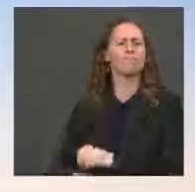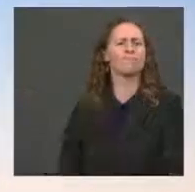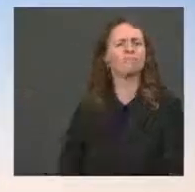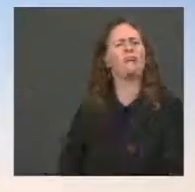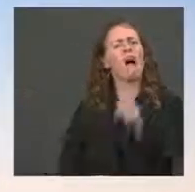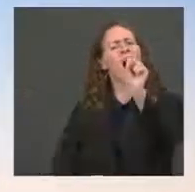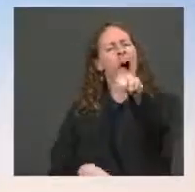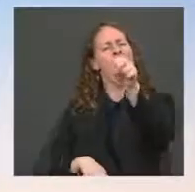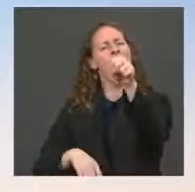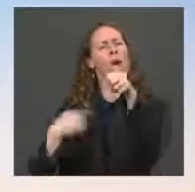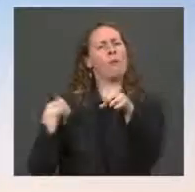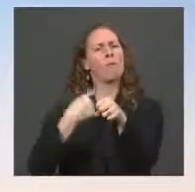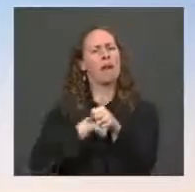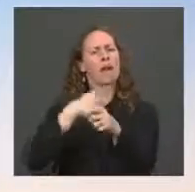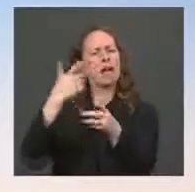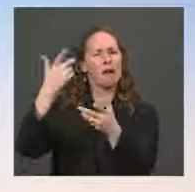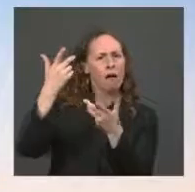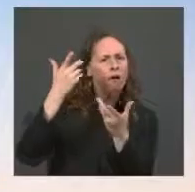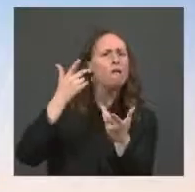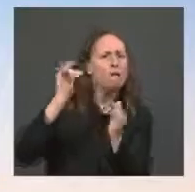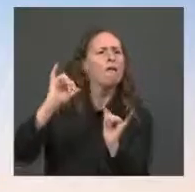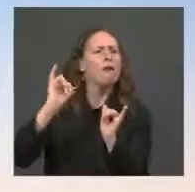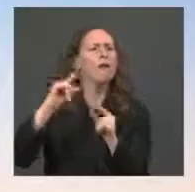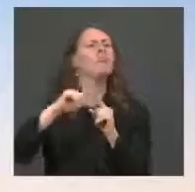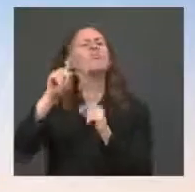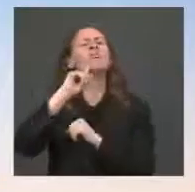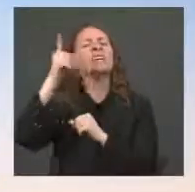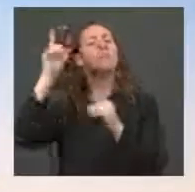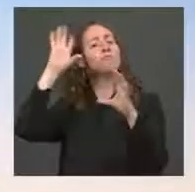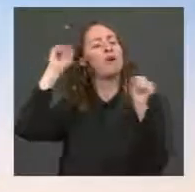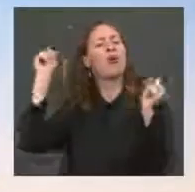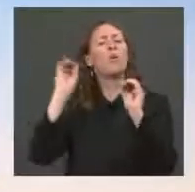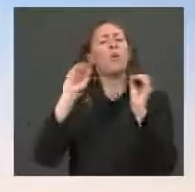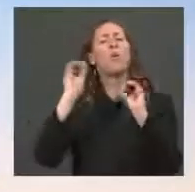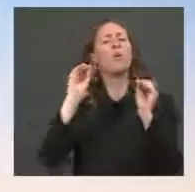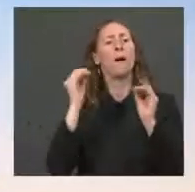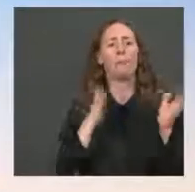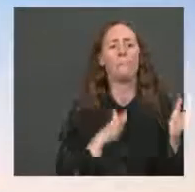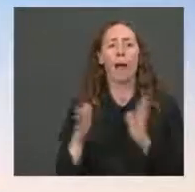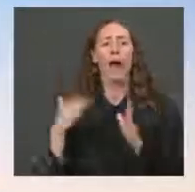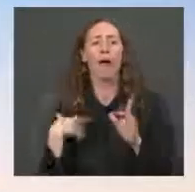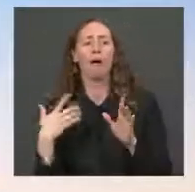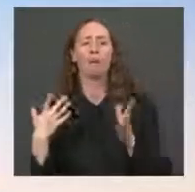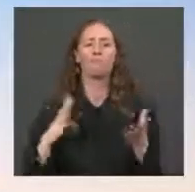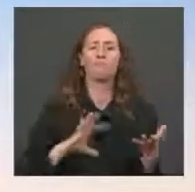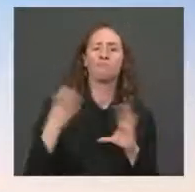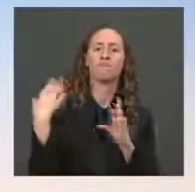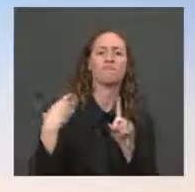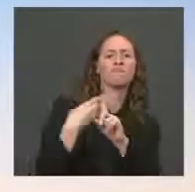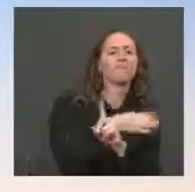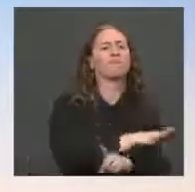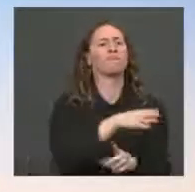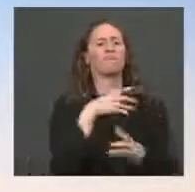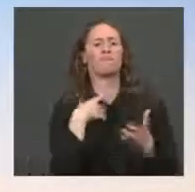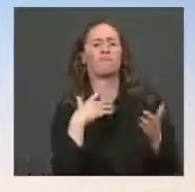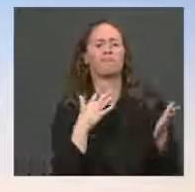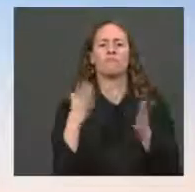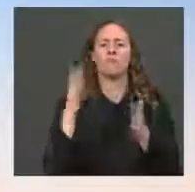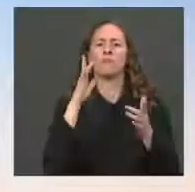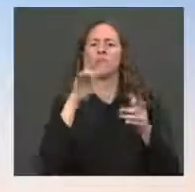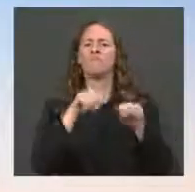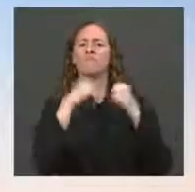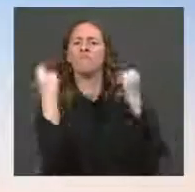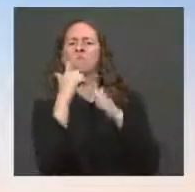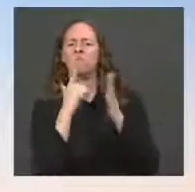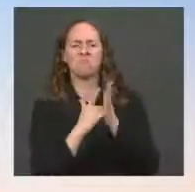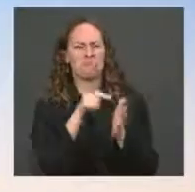he has no intention of working outside of what is legally allowable. So I don't think